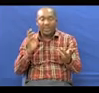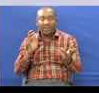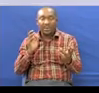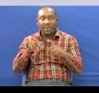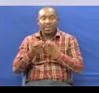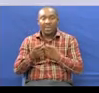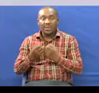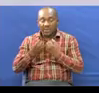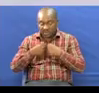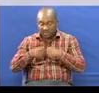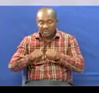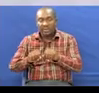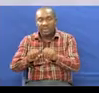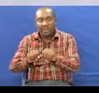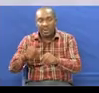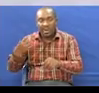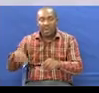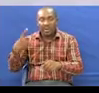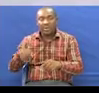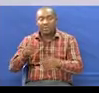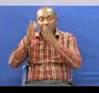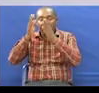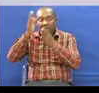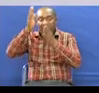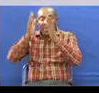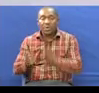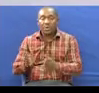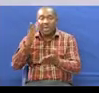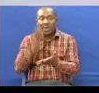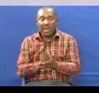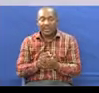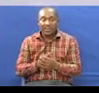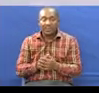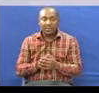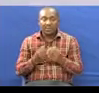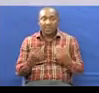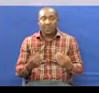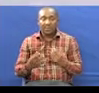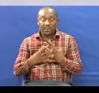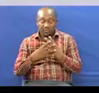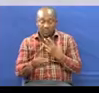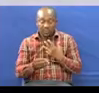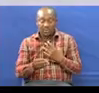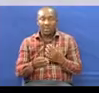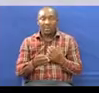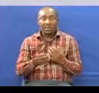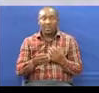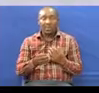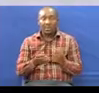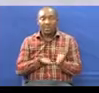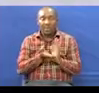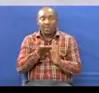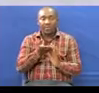decided to adopt family plannings as the way of implementing the policy of human rights. They have decided to adopt family plannings